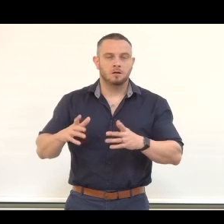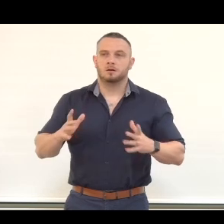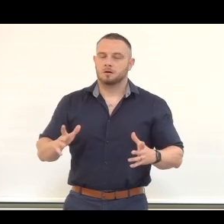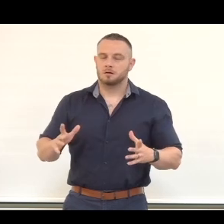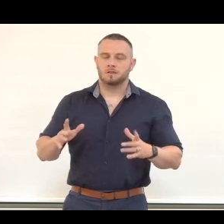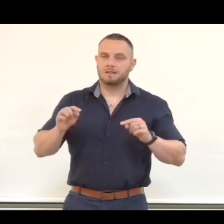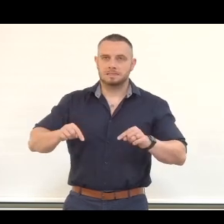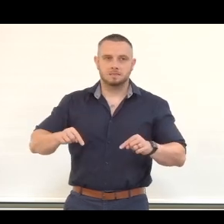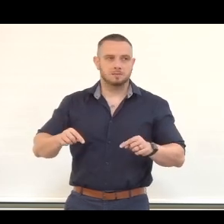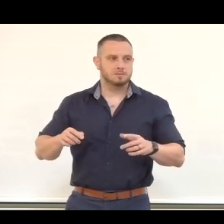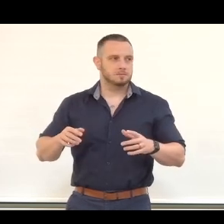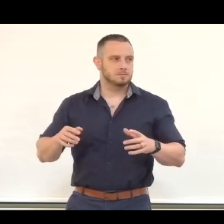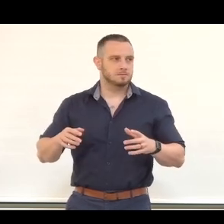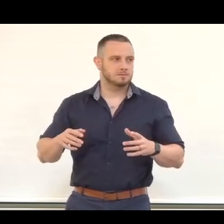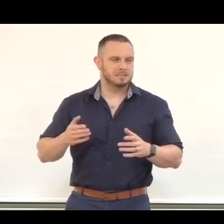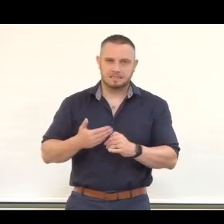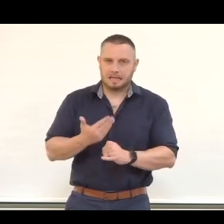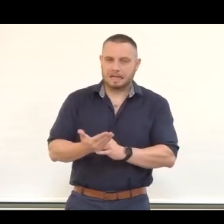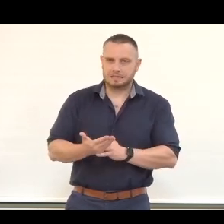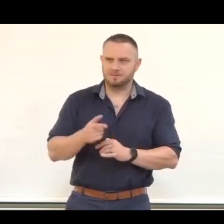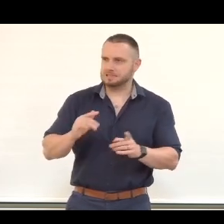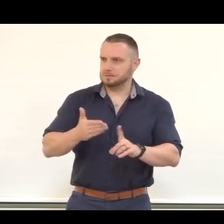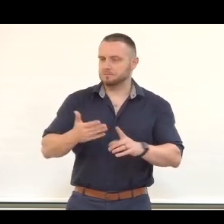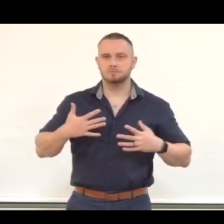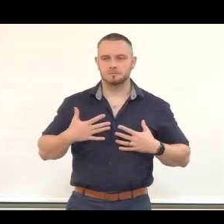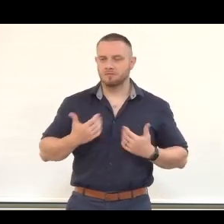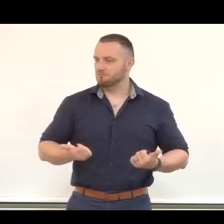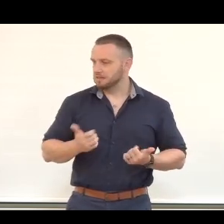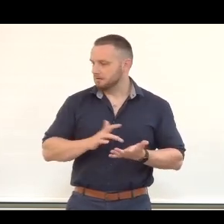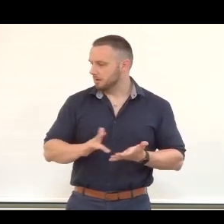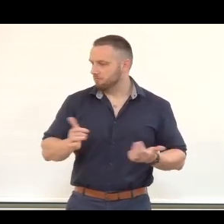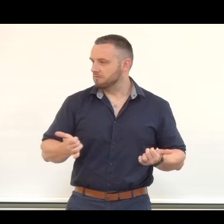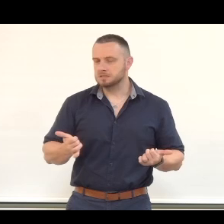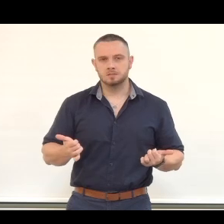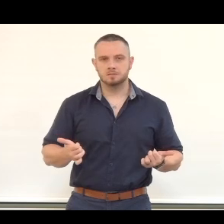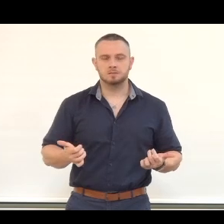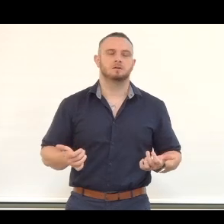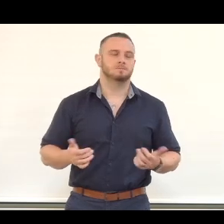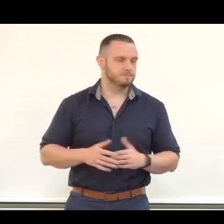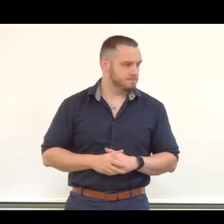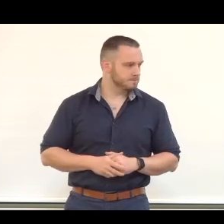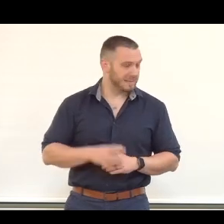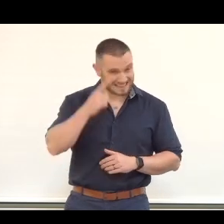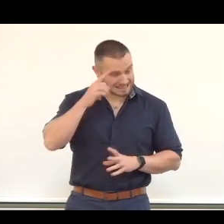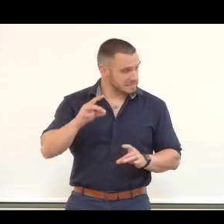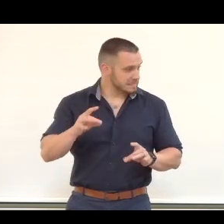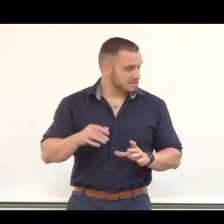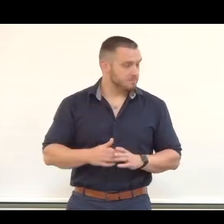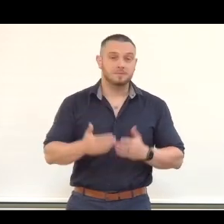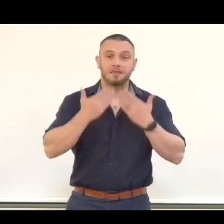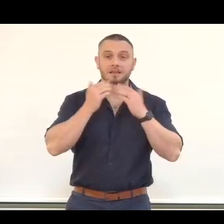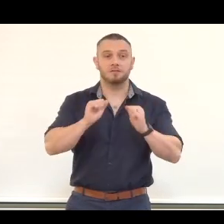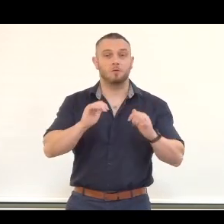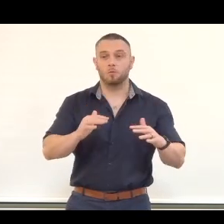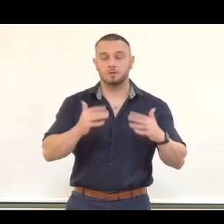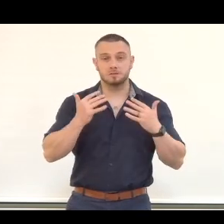like the end for this mission actually. And so this is like why I put this thing in the end here. Yeah, I think that's it. Thanks for your attention.